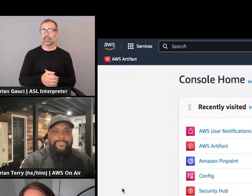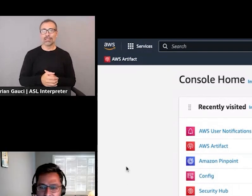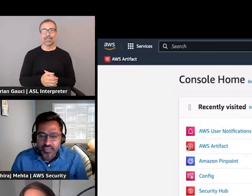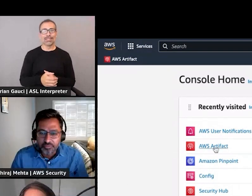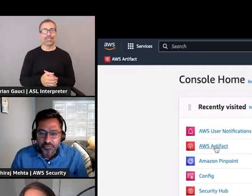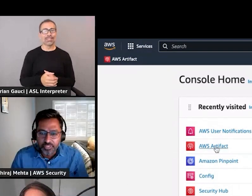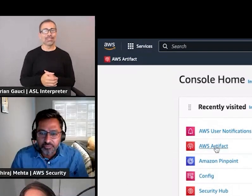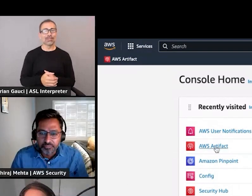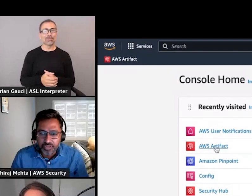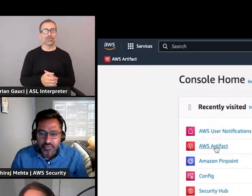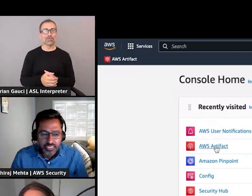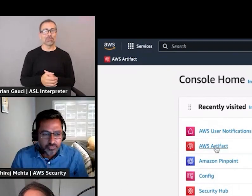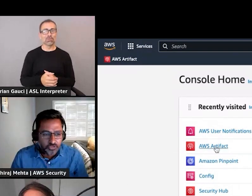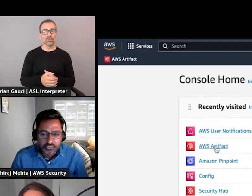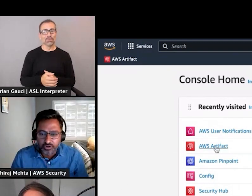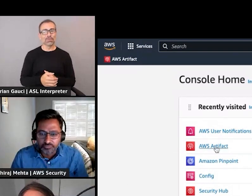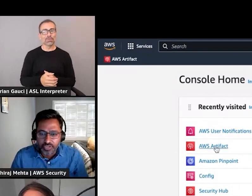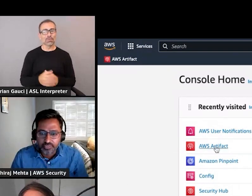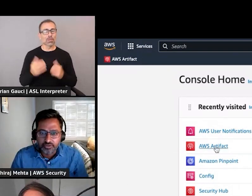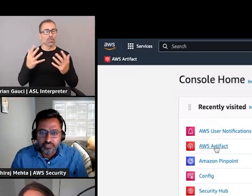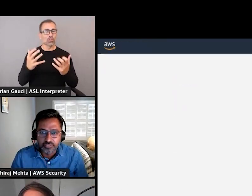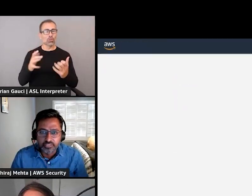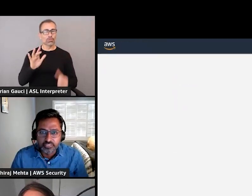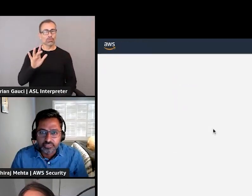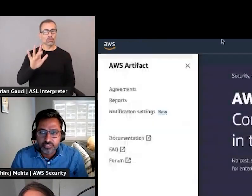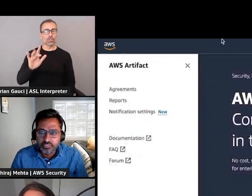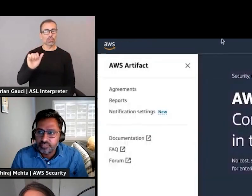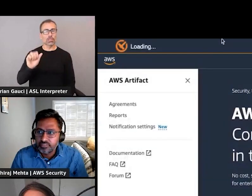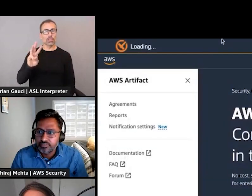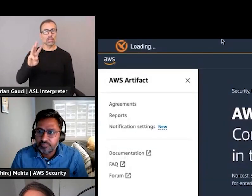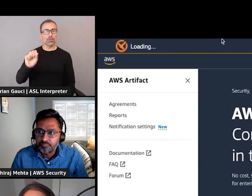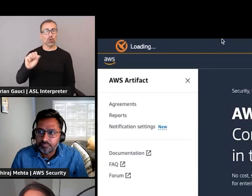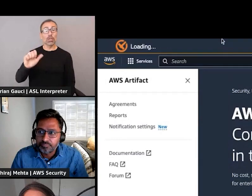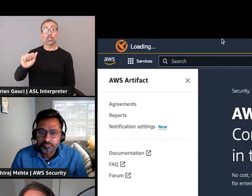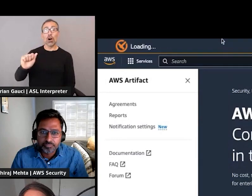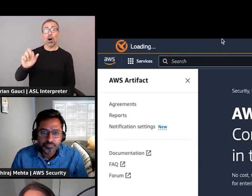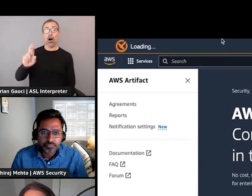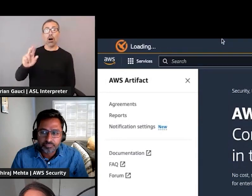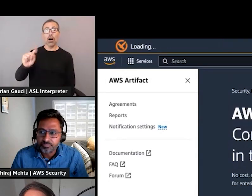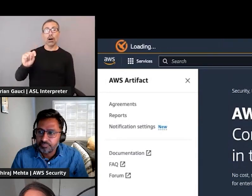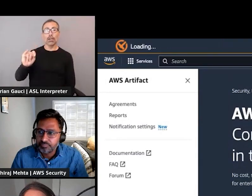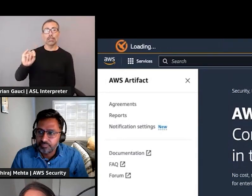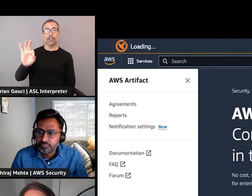So I'll just pull up AWS Artifact on the console.